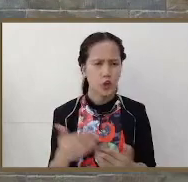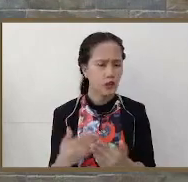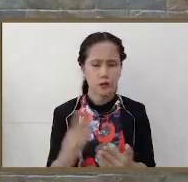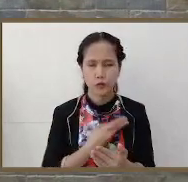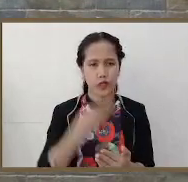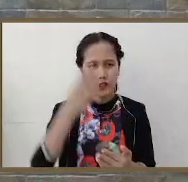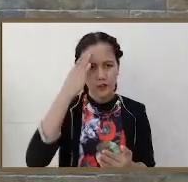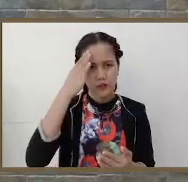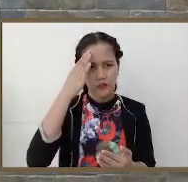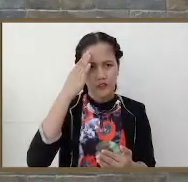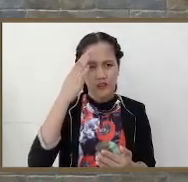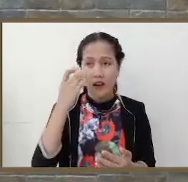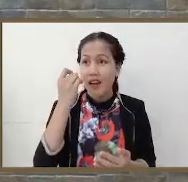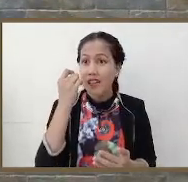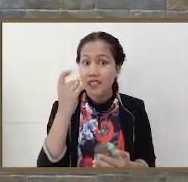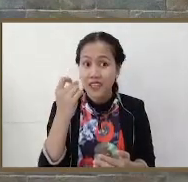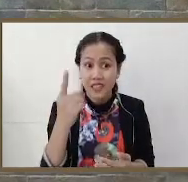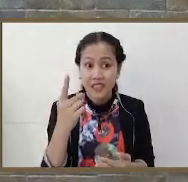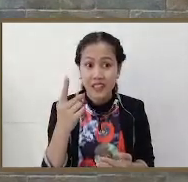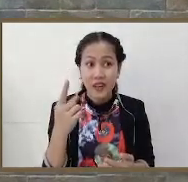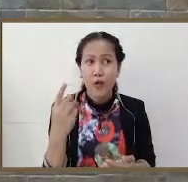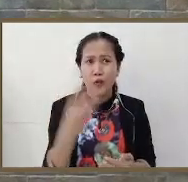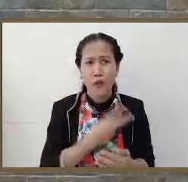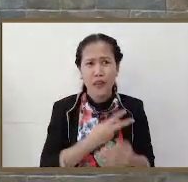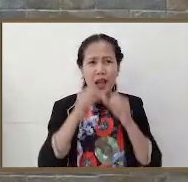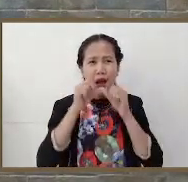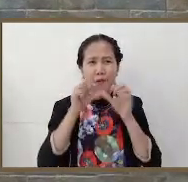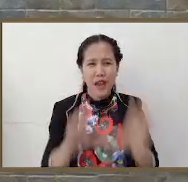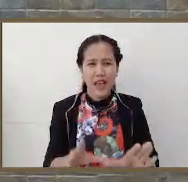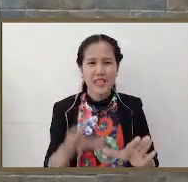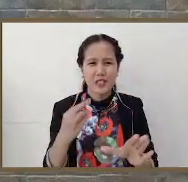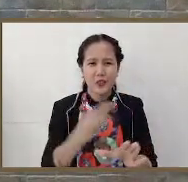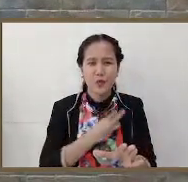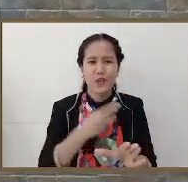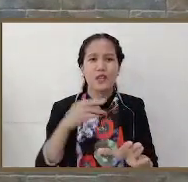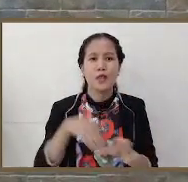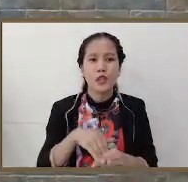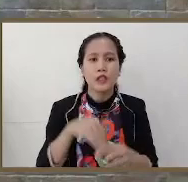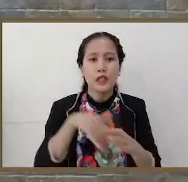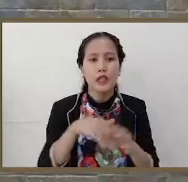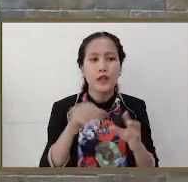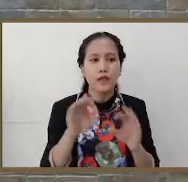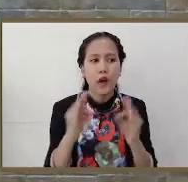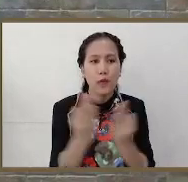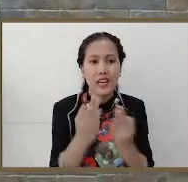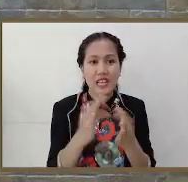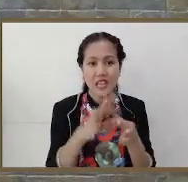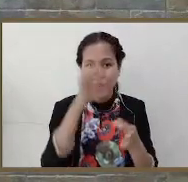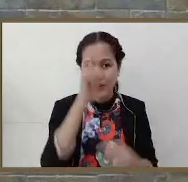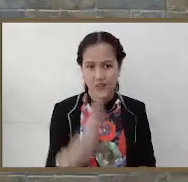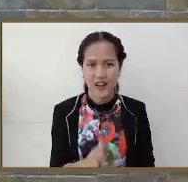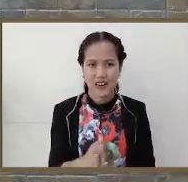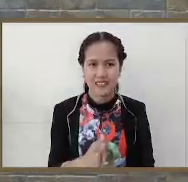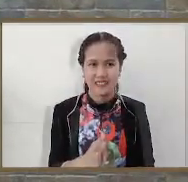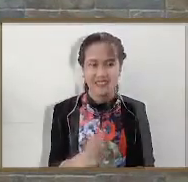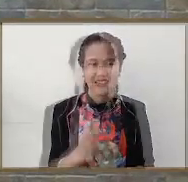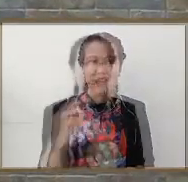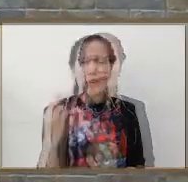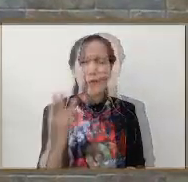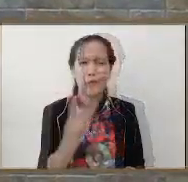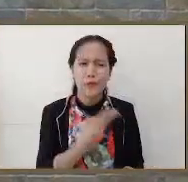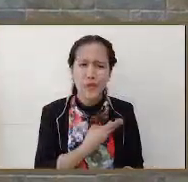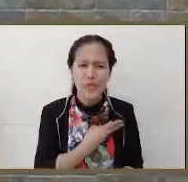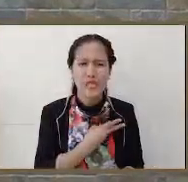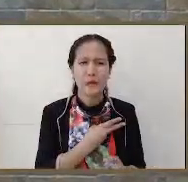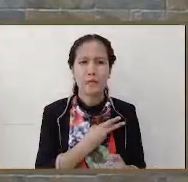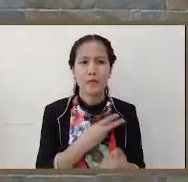aloud, amen, that we are blessed, that we belong to the people of God. Amen. Amen. Amen. We belong to the people of